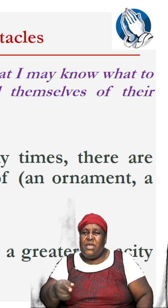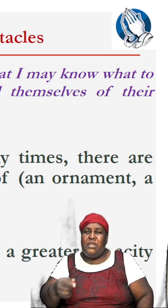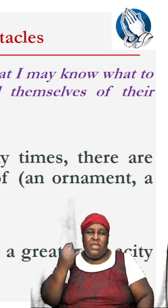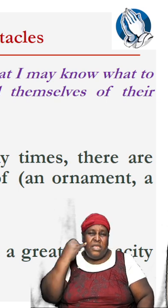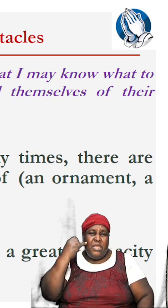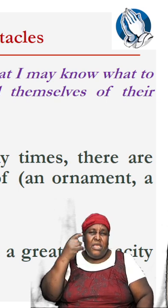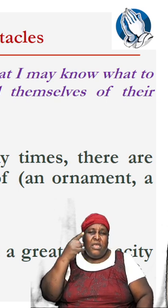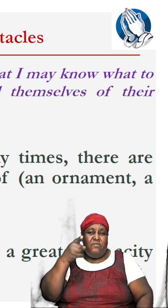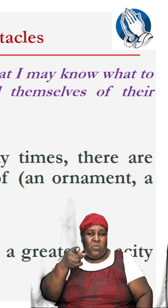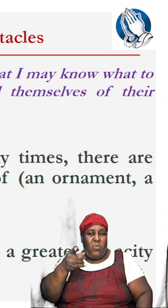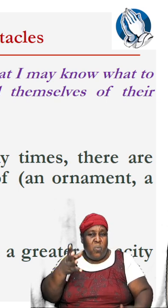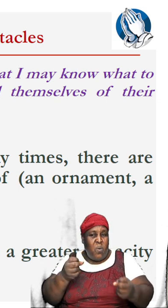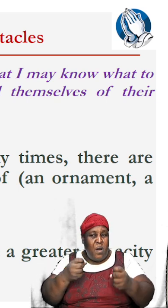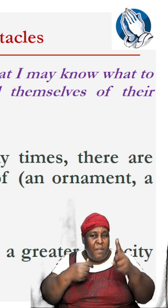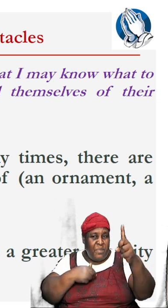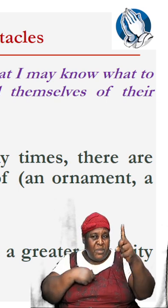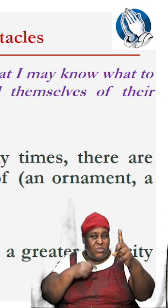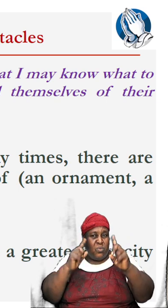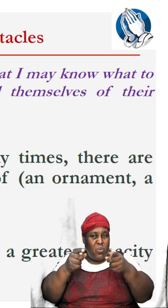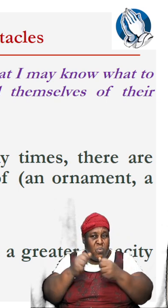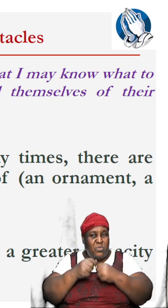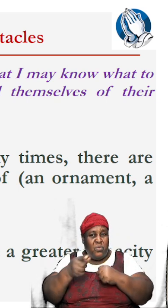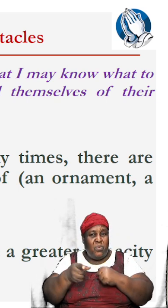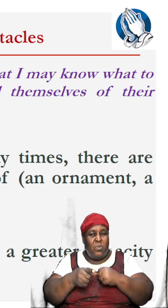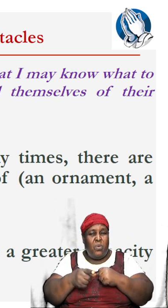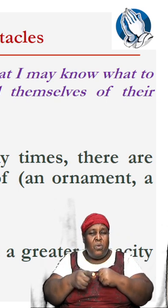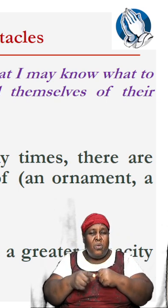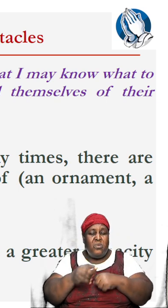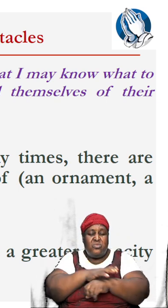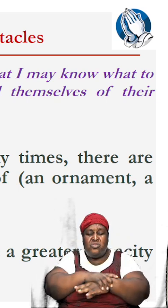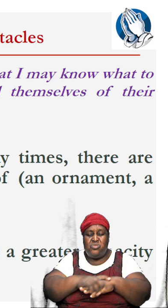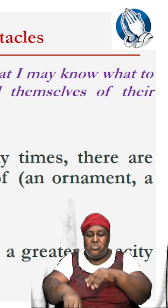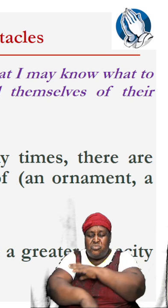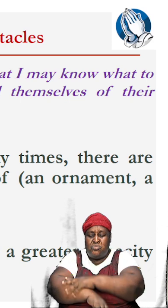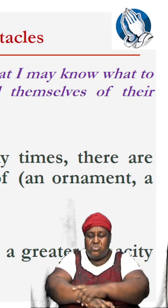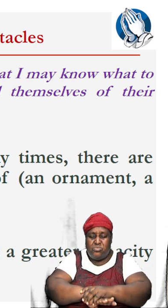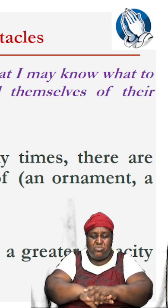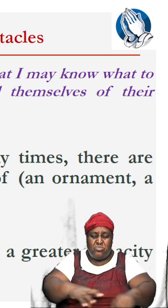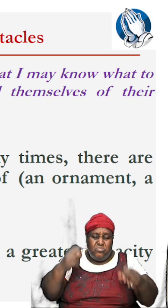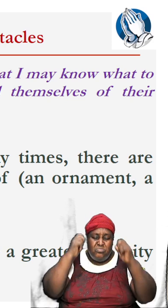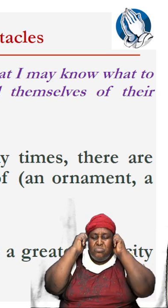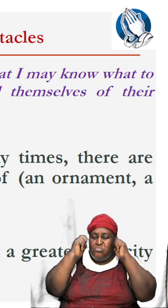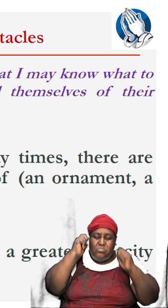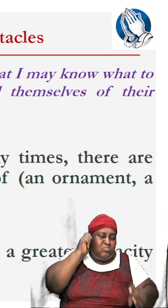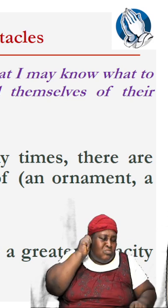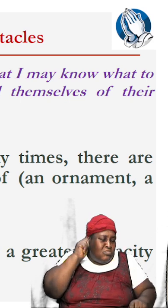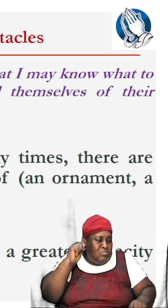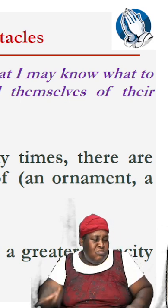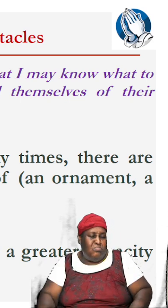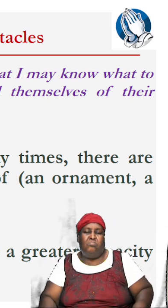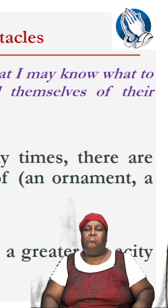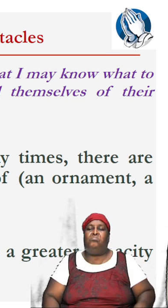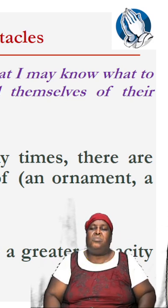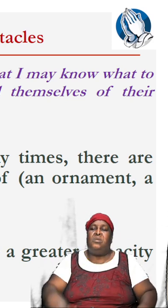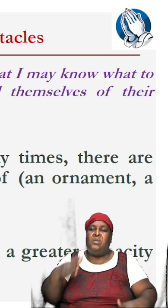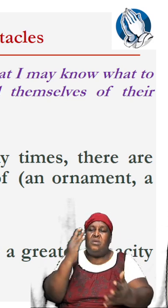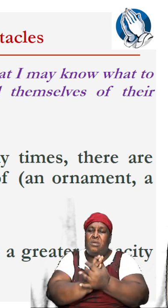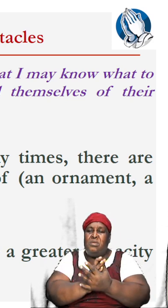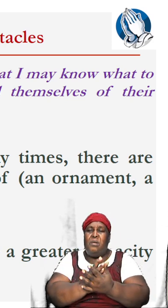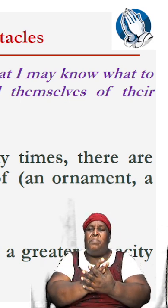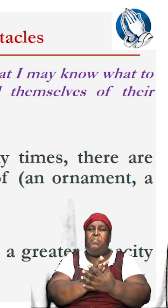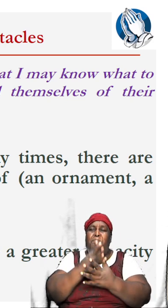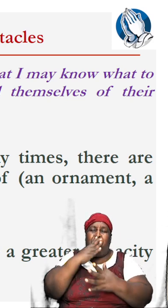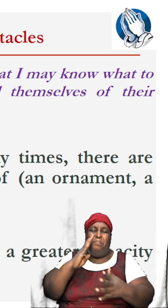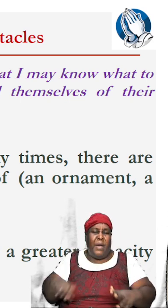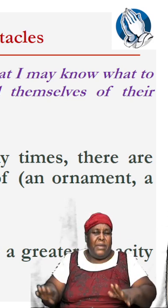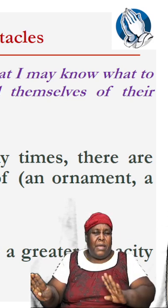you, remove your ornaments. So the Bible says in Hebrews chapter 12 and verse 1,